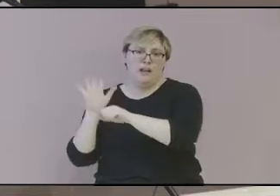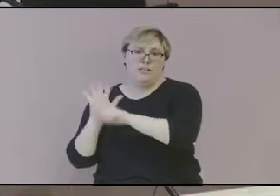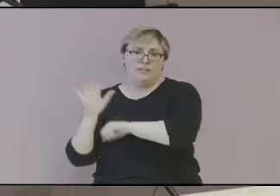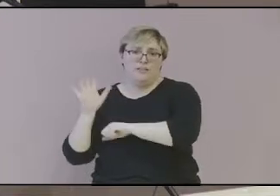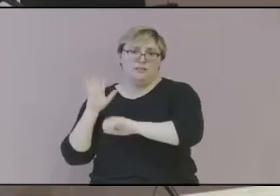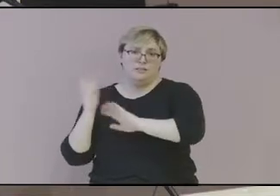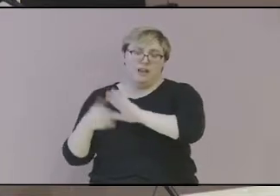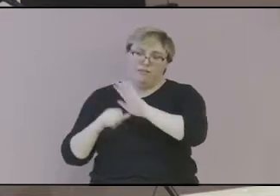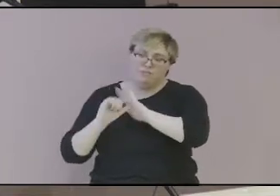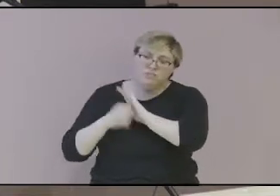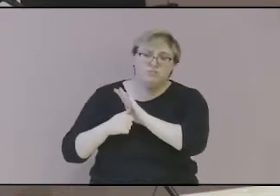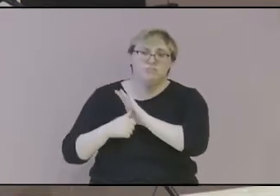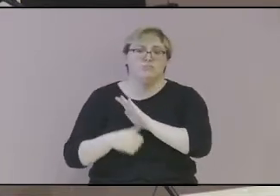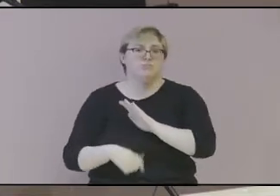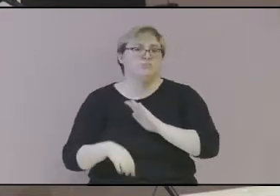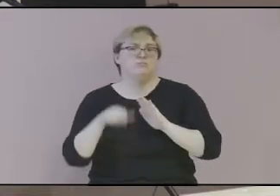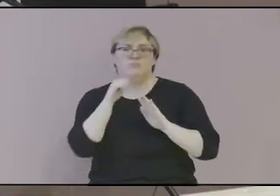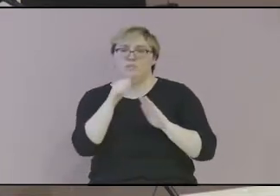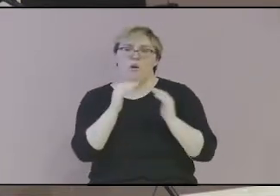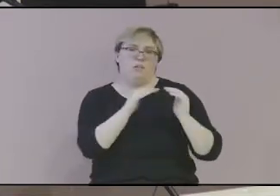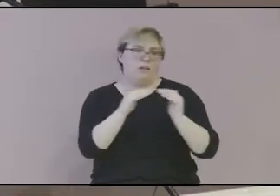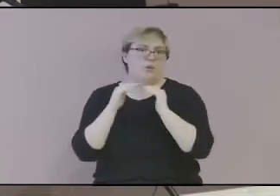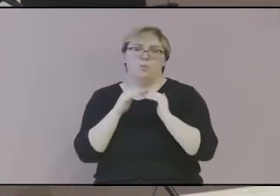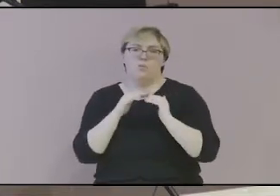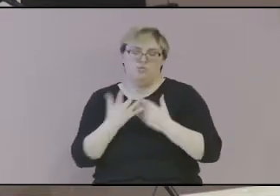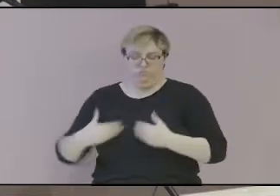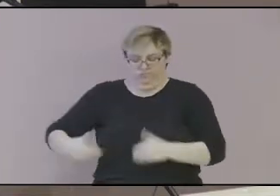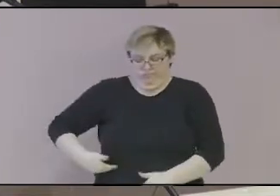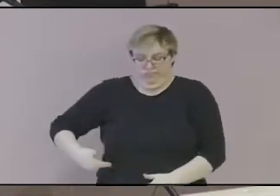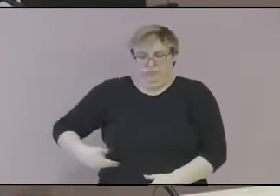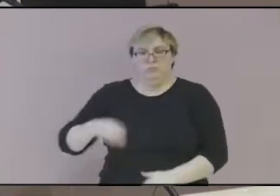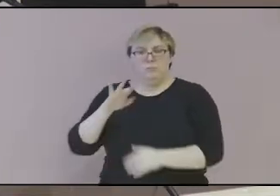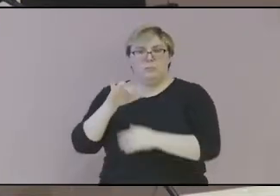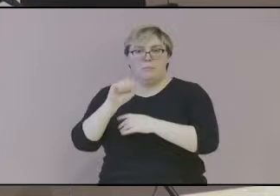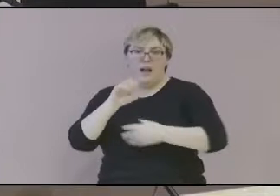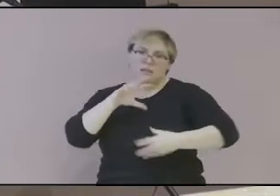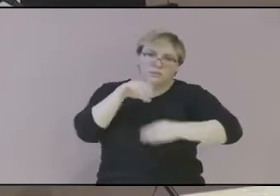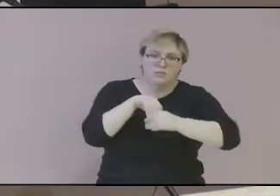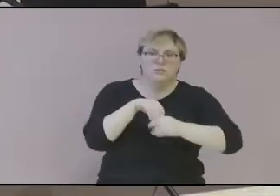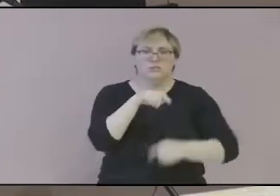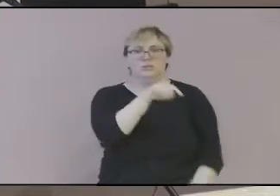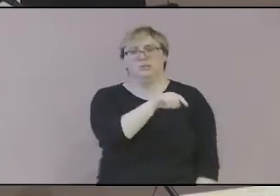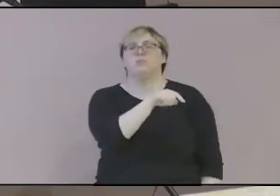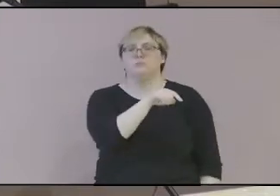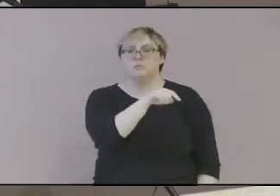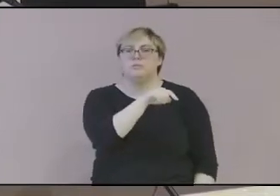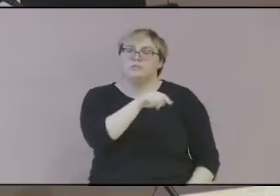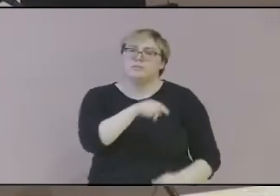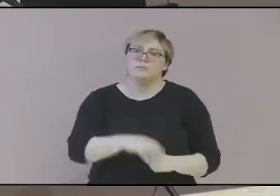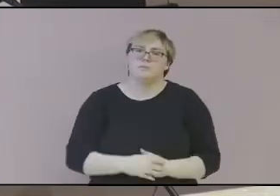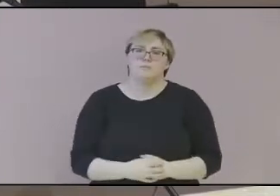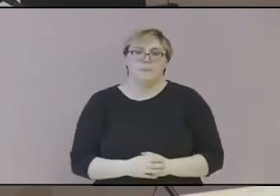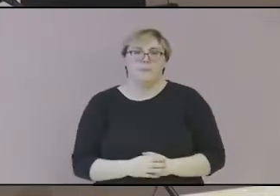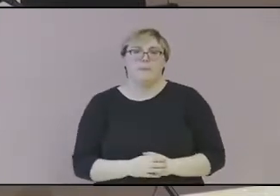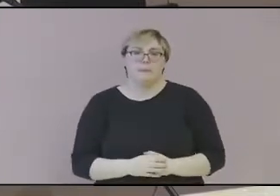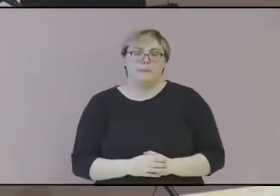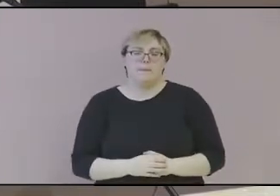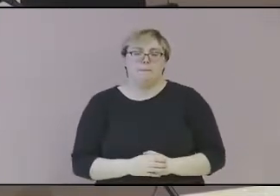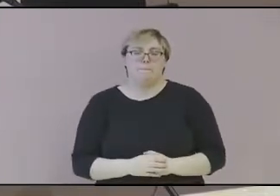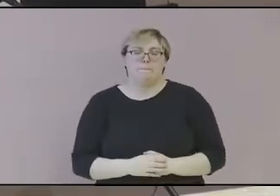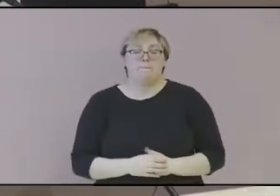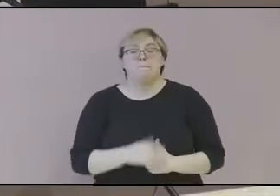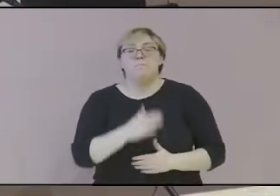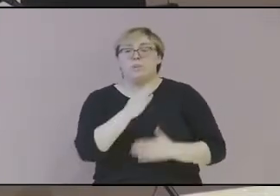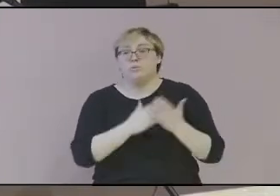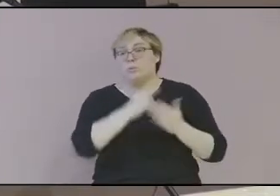hospitals voluntarily followed the guidelines, even though they weren't invoked. And in that sense, those hospitals were enacting some of the biases in